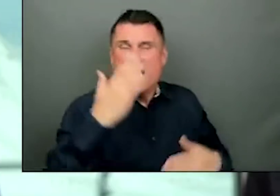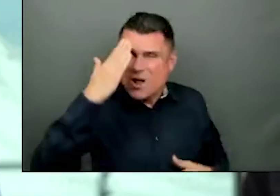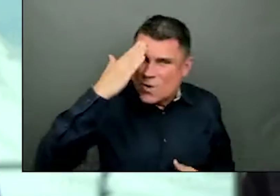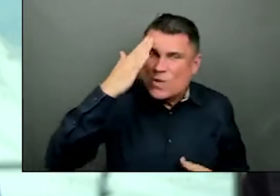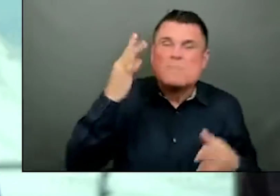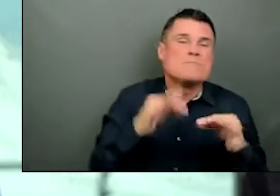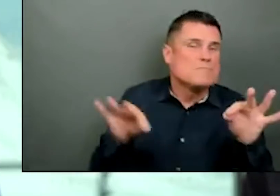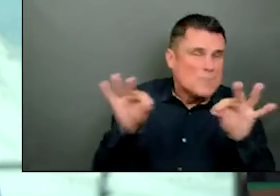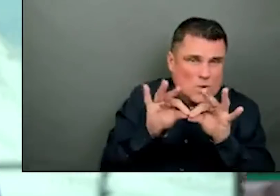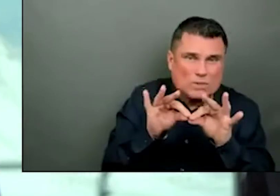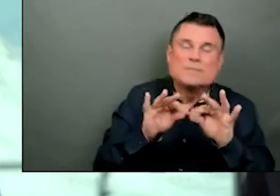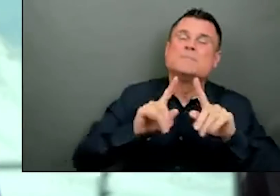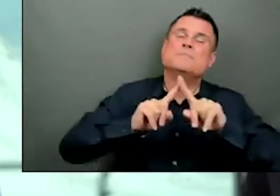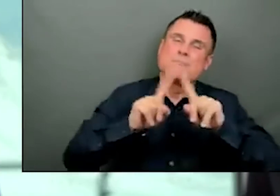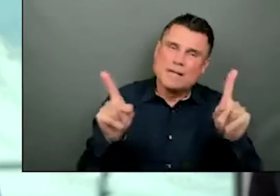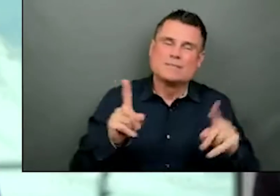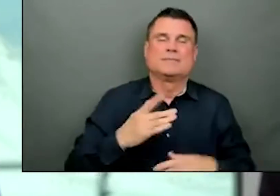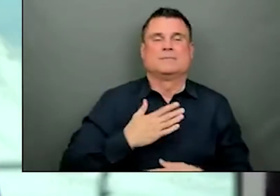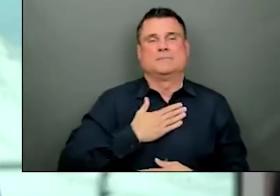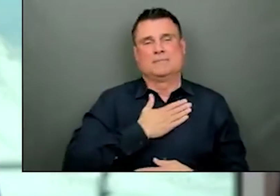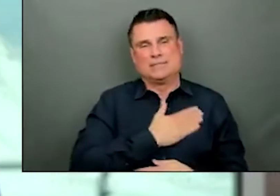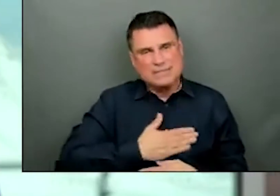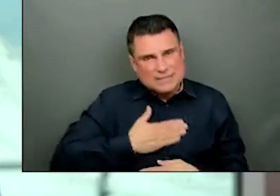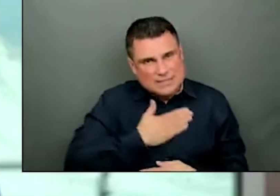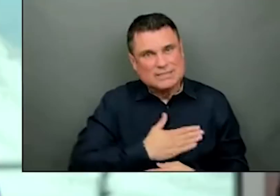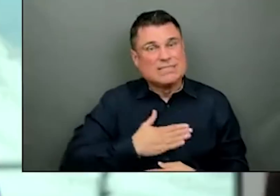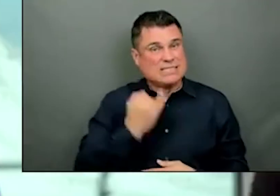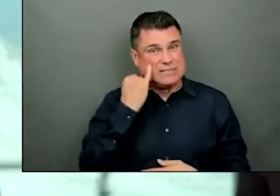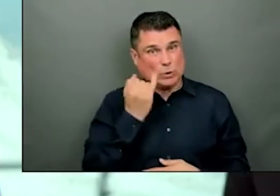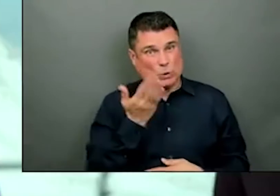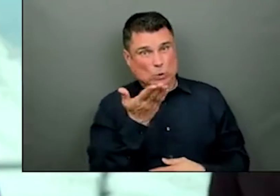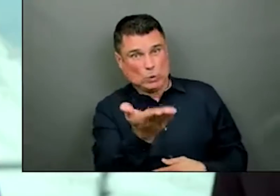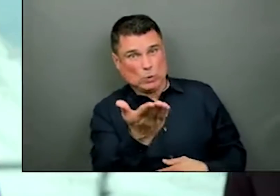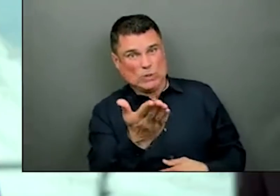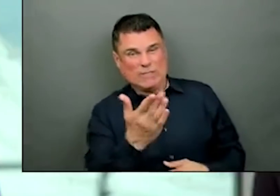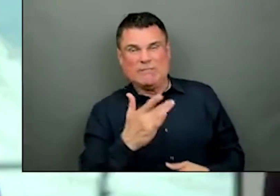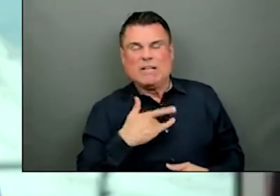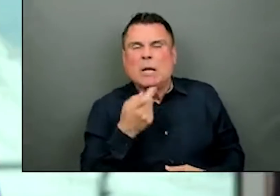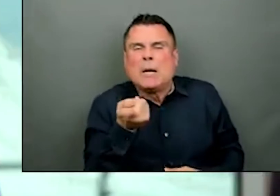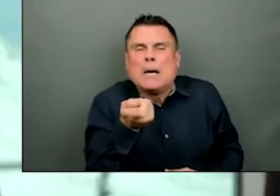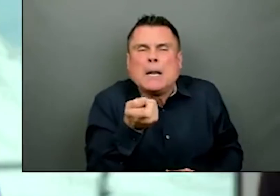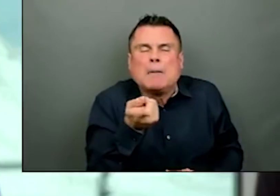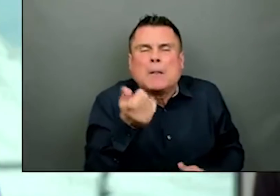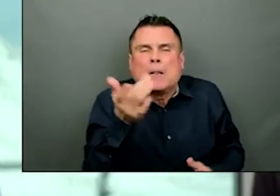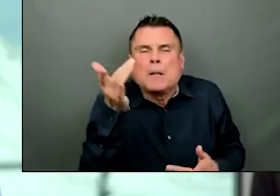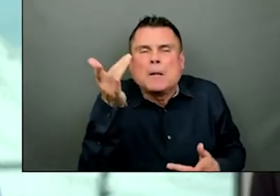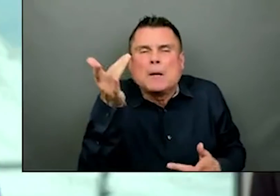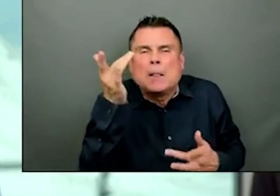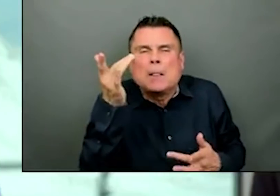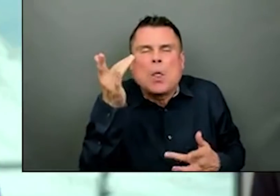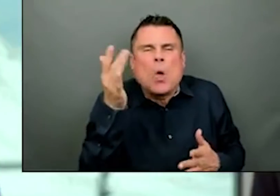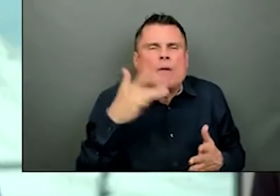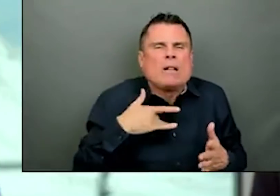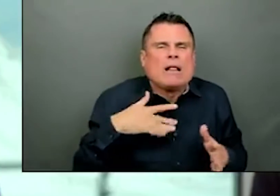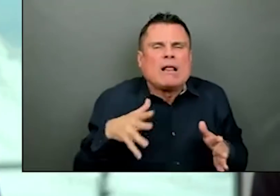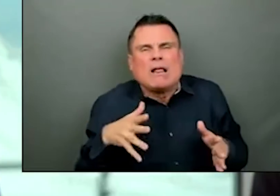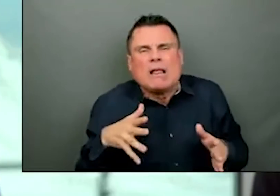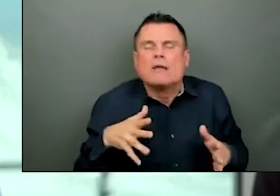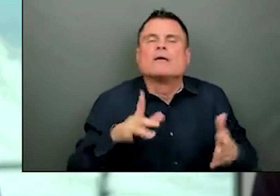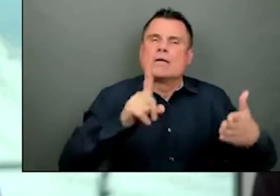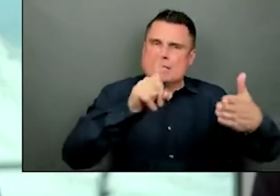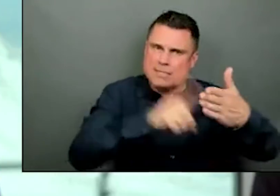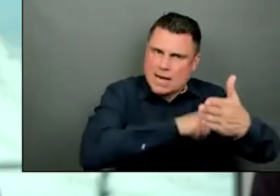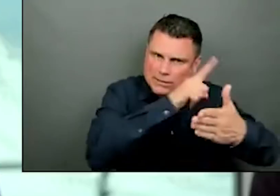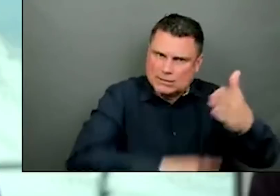that if you are feeling unwell at all, that you wait for another time. As we look to our long